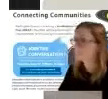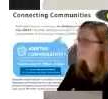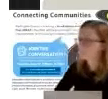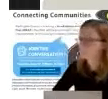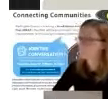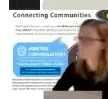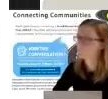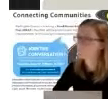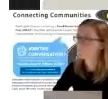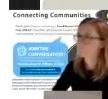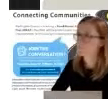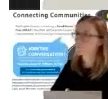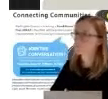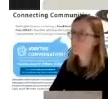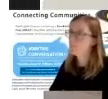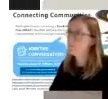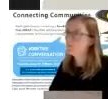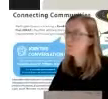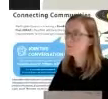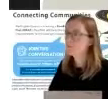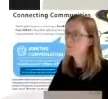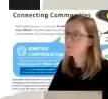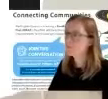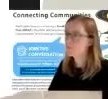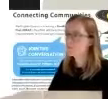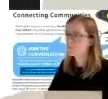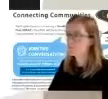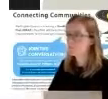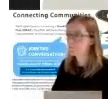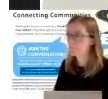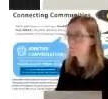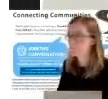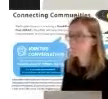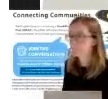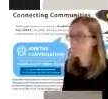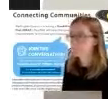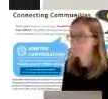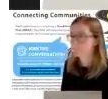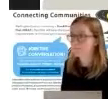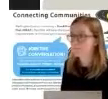Next slide, yeah, thanks. So in terms of the recommendations,